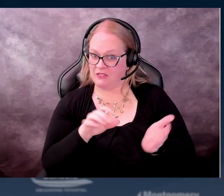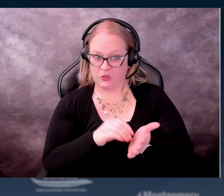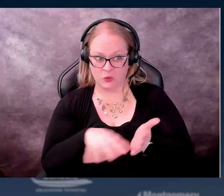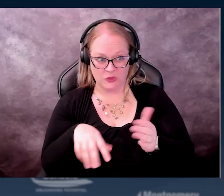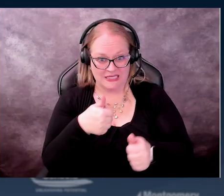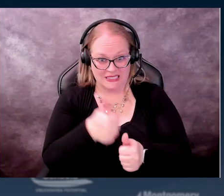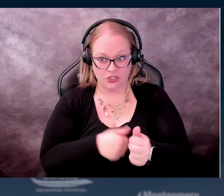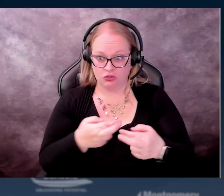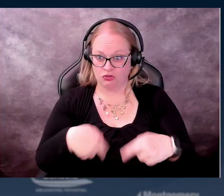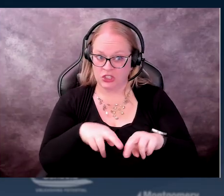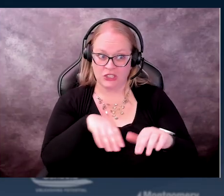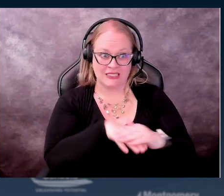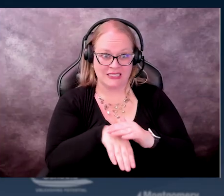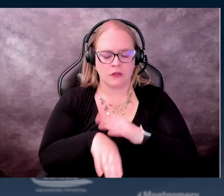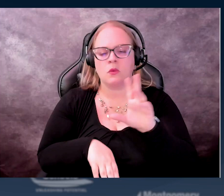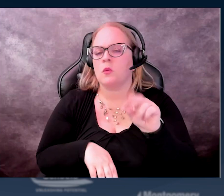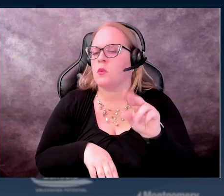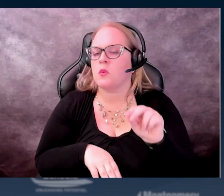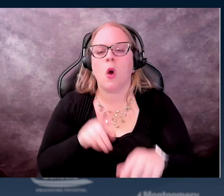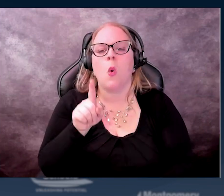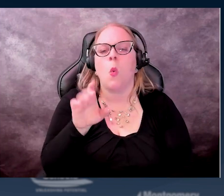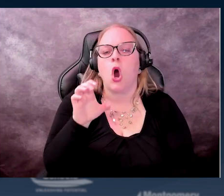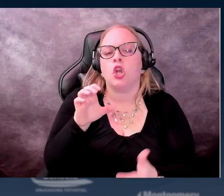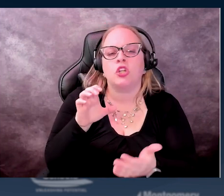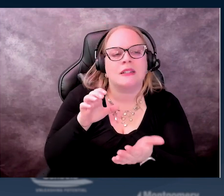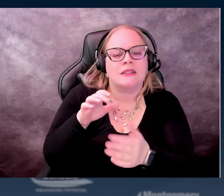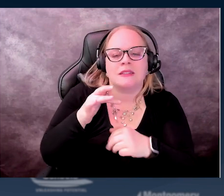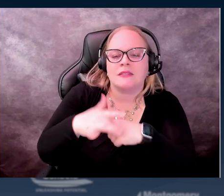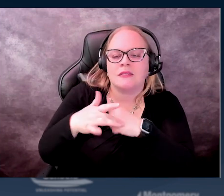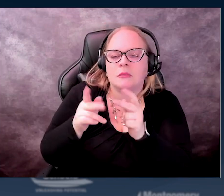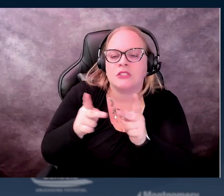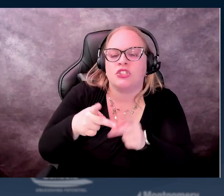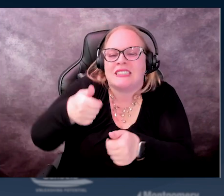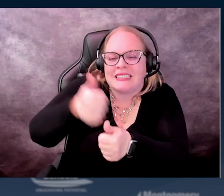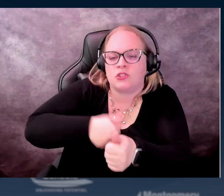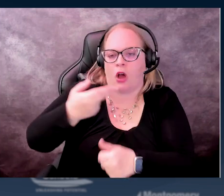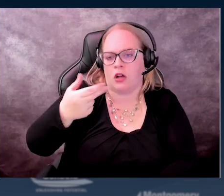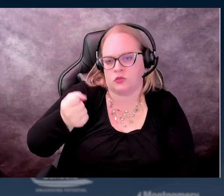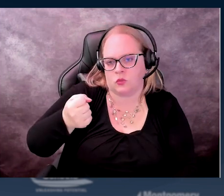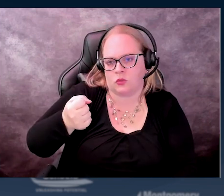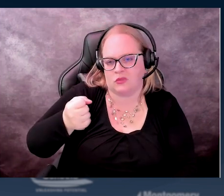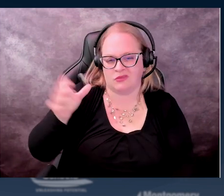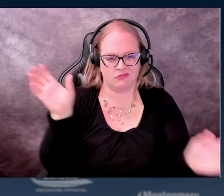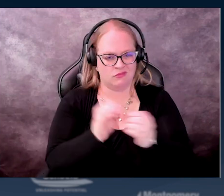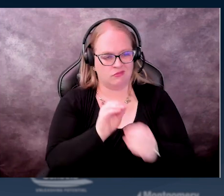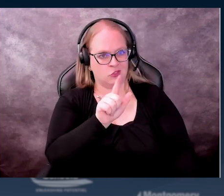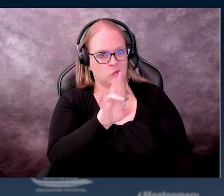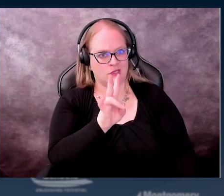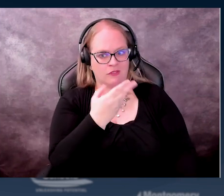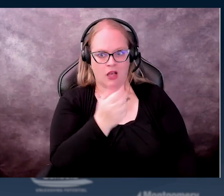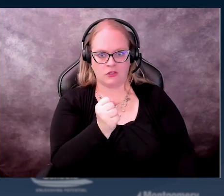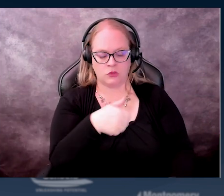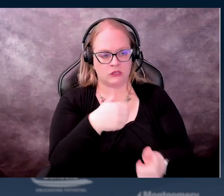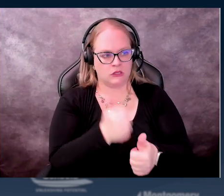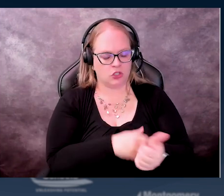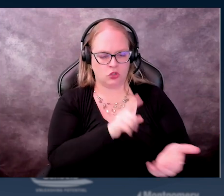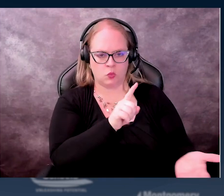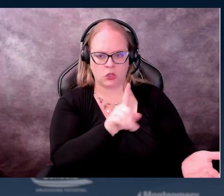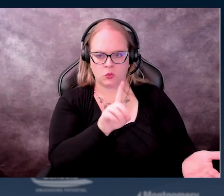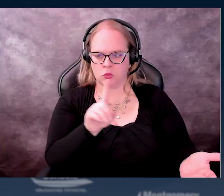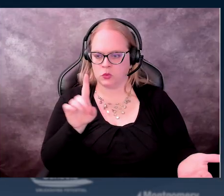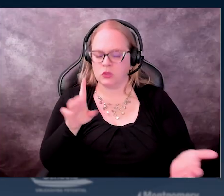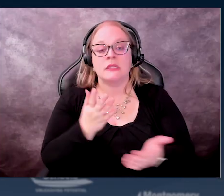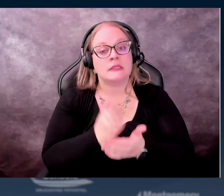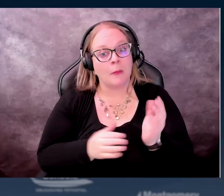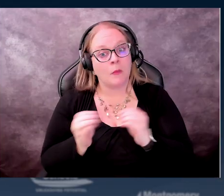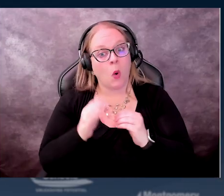So if we have 27 high schools with 100 seats each, roughly, some are more. That means that we'll